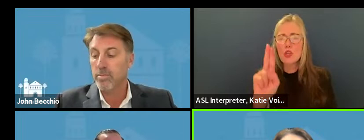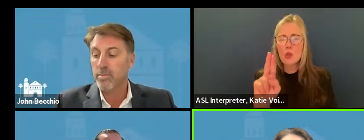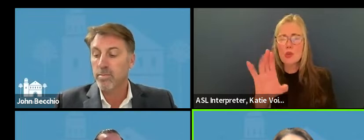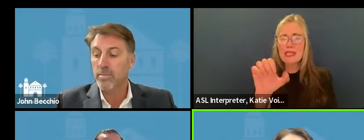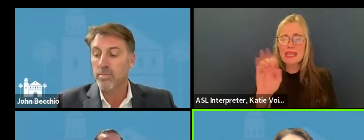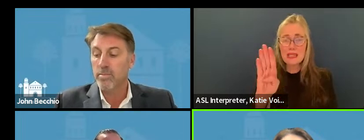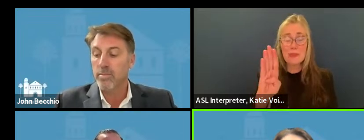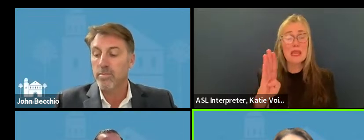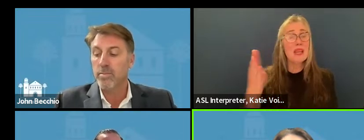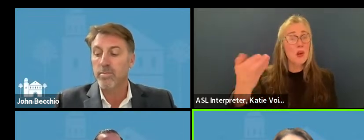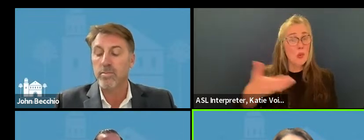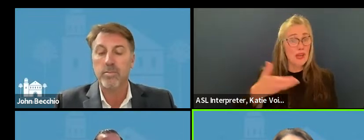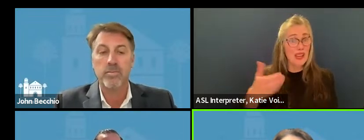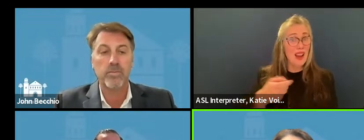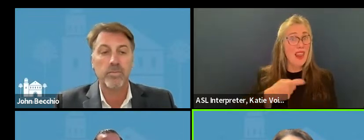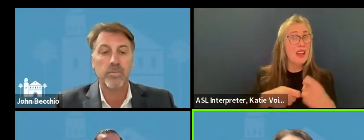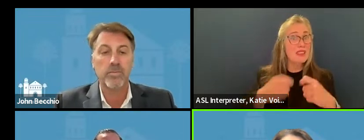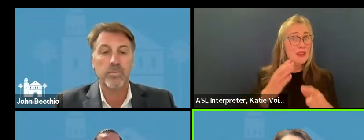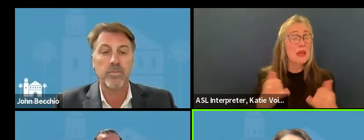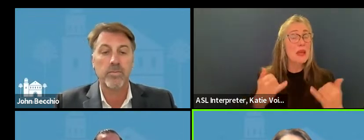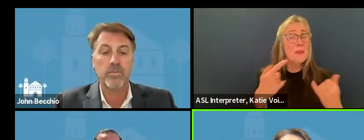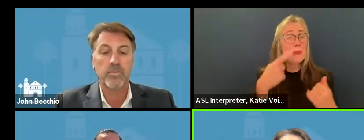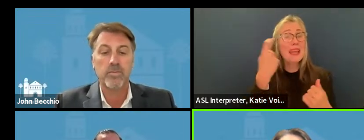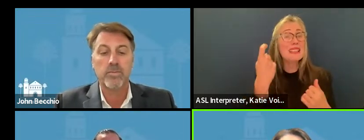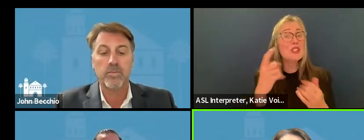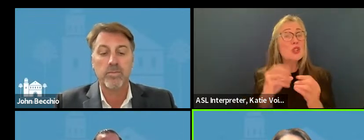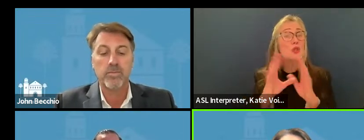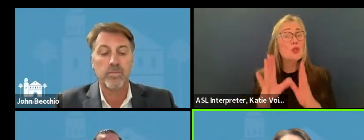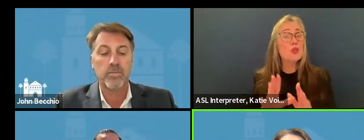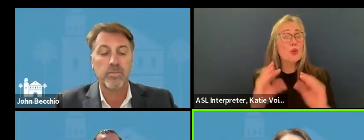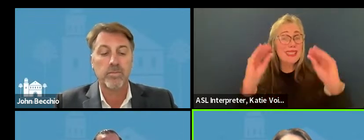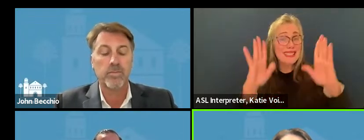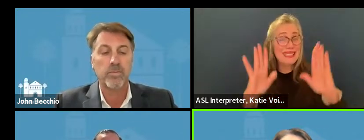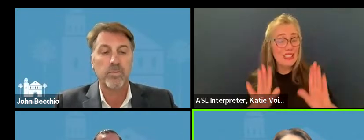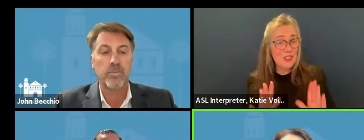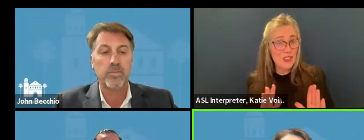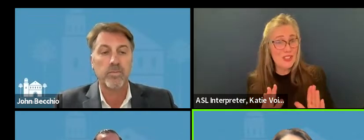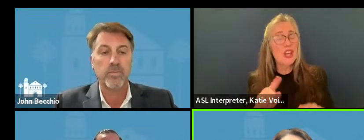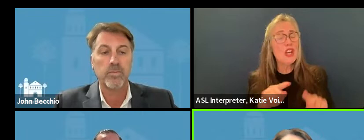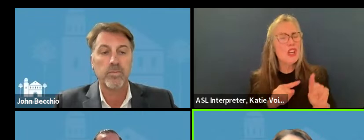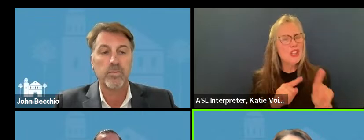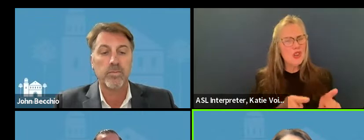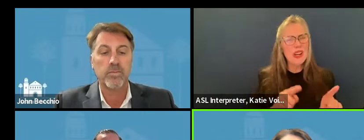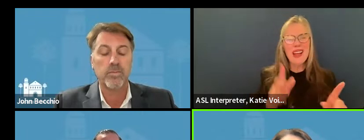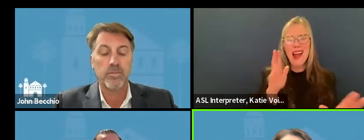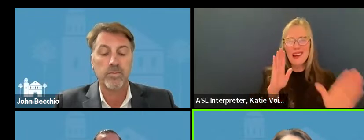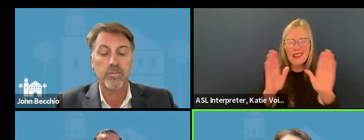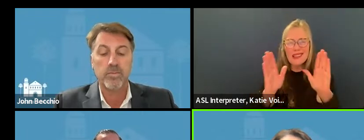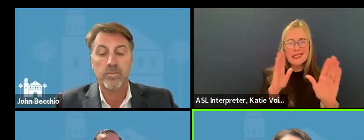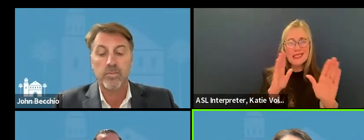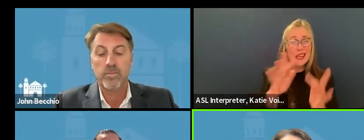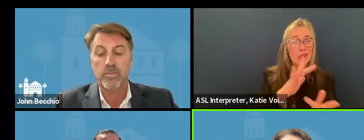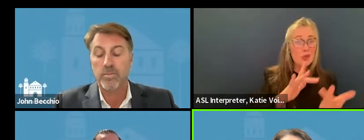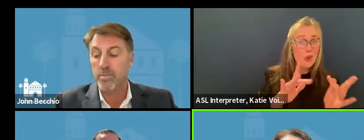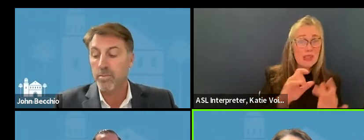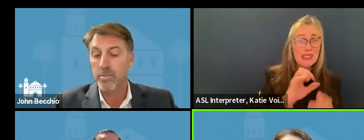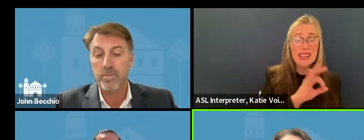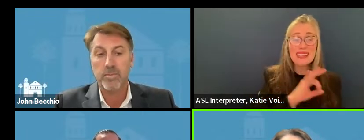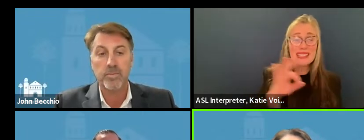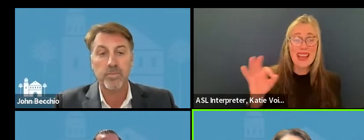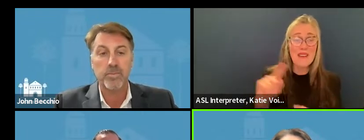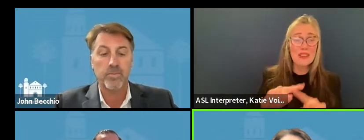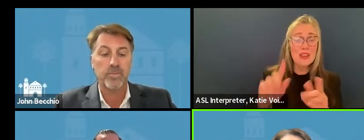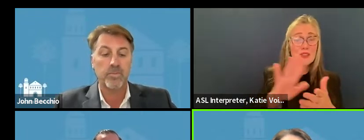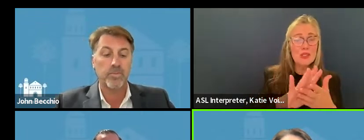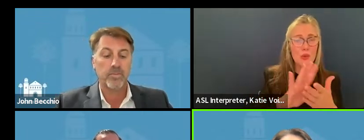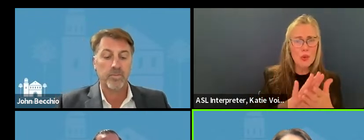of substitutes who are current student teachers. We heard that in our listening tours with so many of our staffs at different schools who